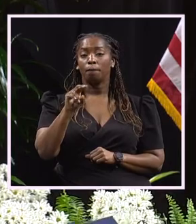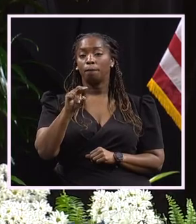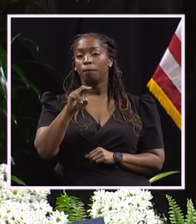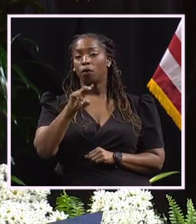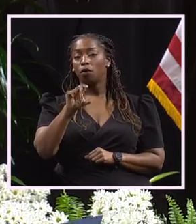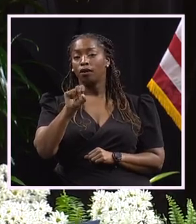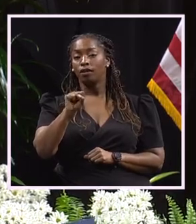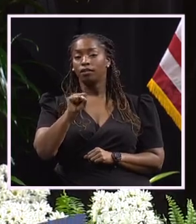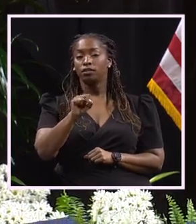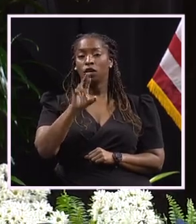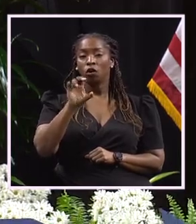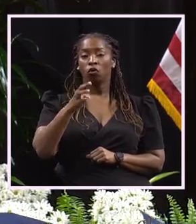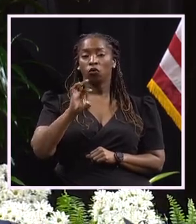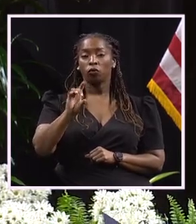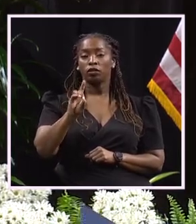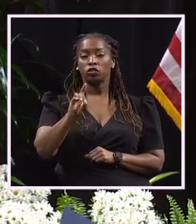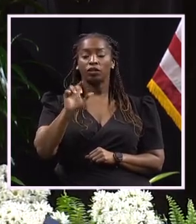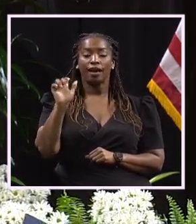Richard Anthony Martinez,